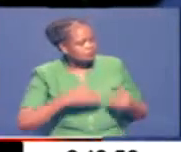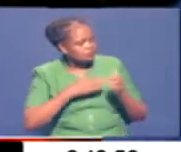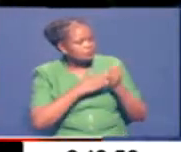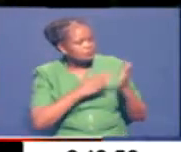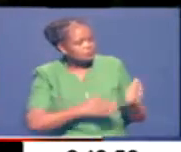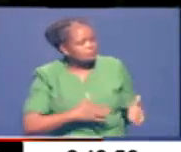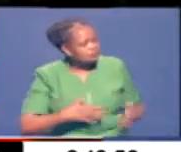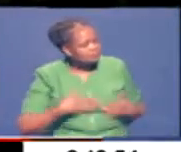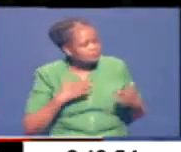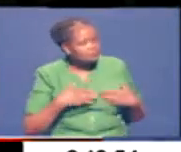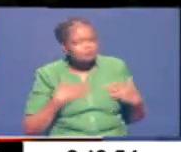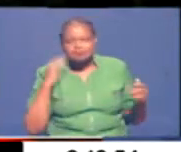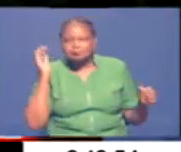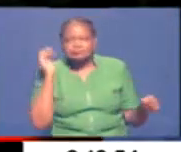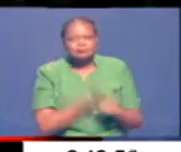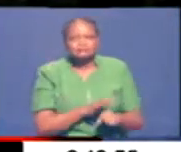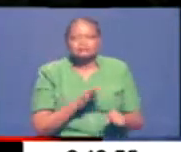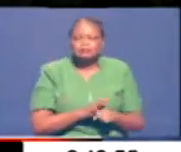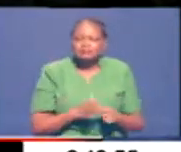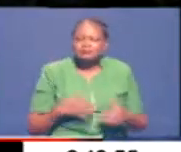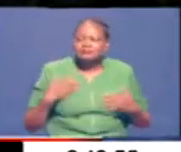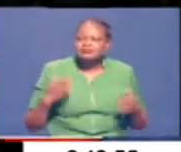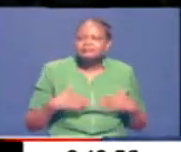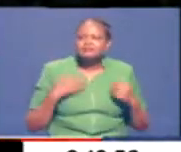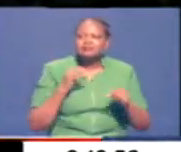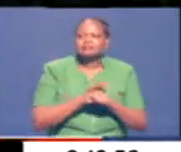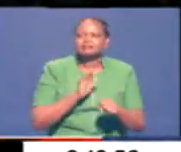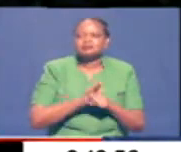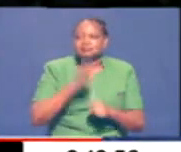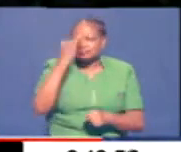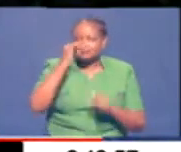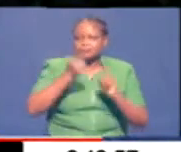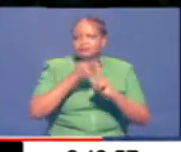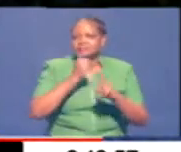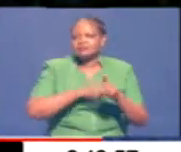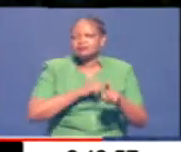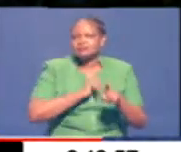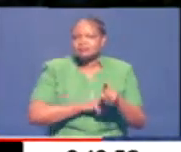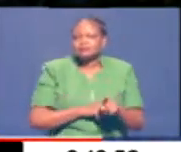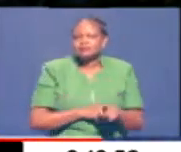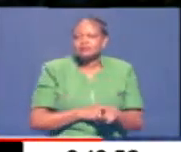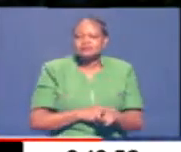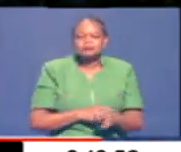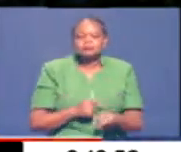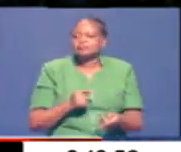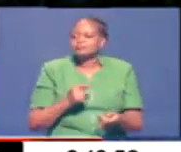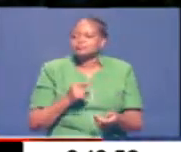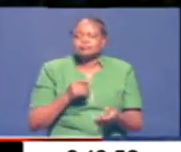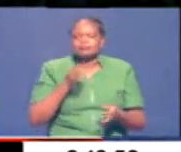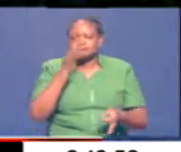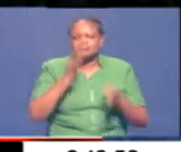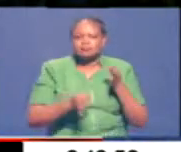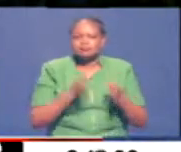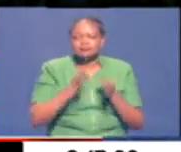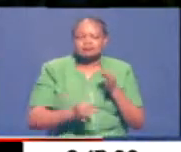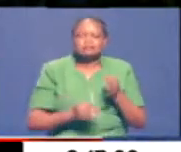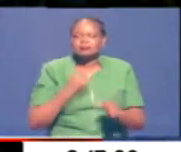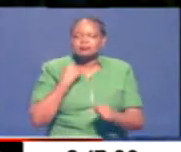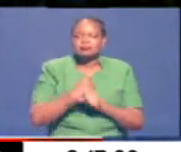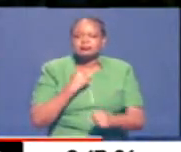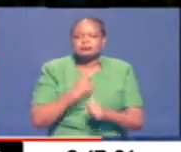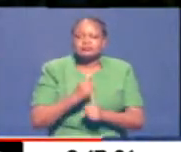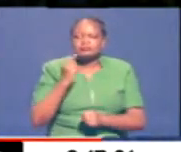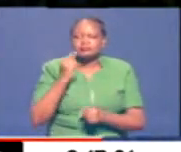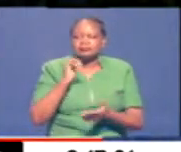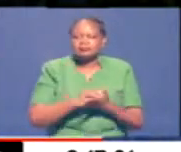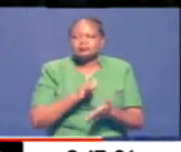furaha tena sana sana sana. Kwa maana kwa mara ya kwanza haki imetendeka Kenya. Ya kwamba